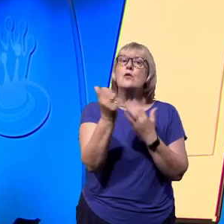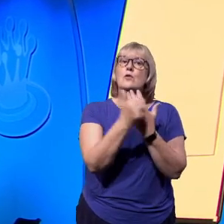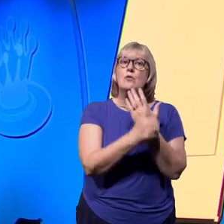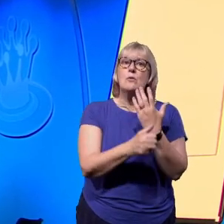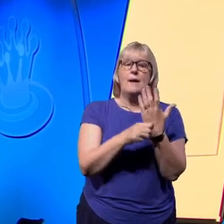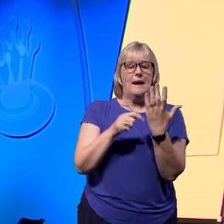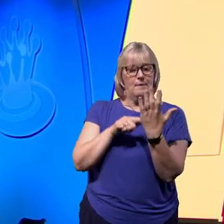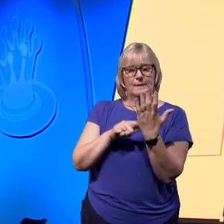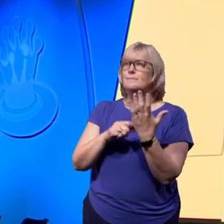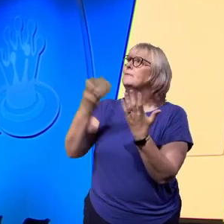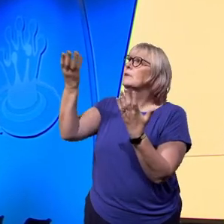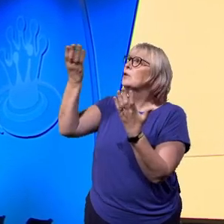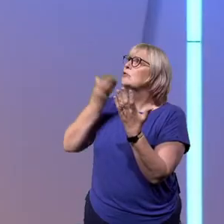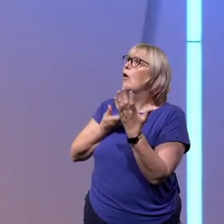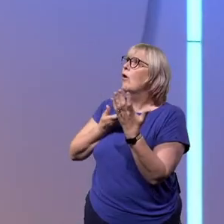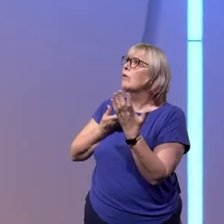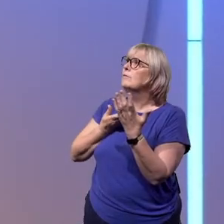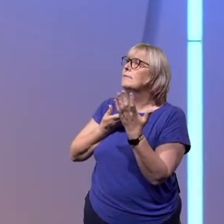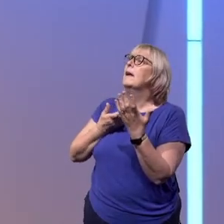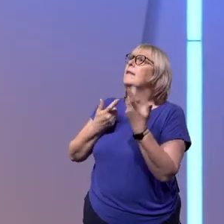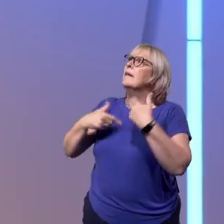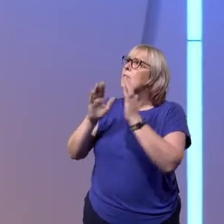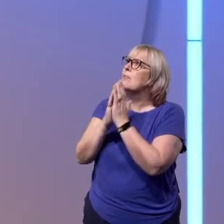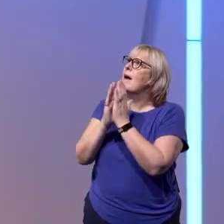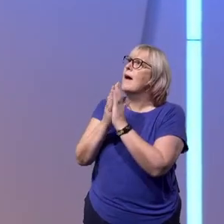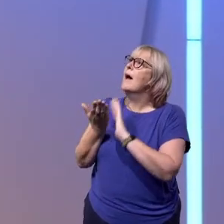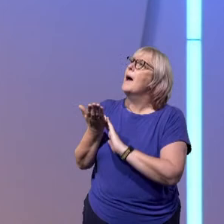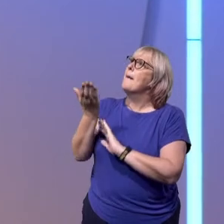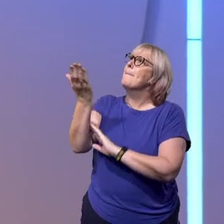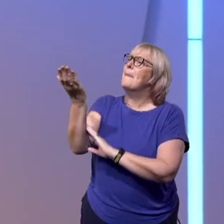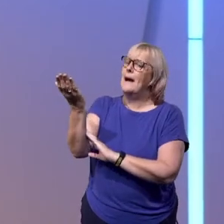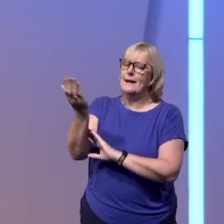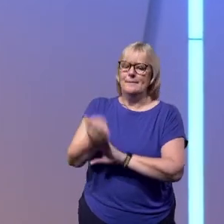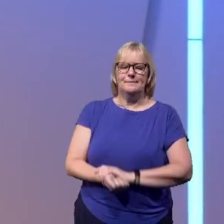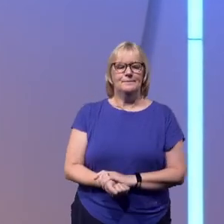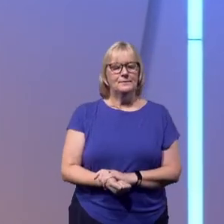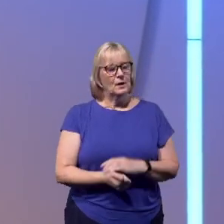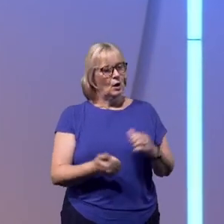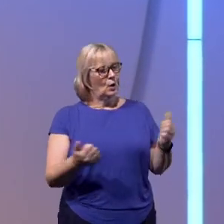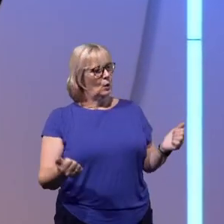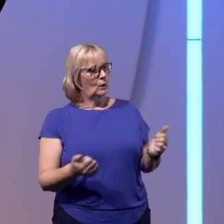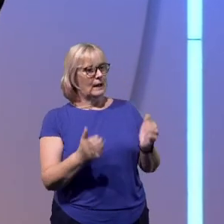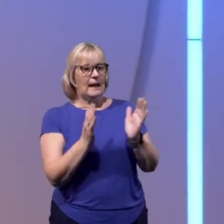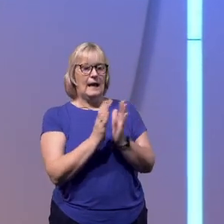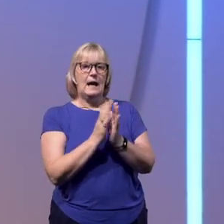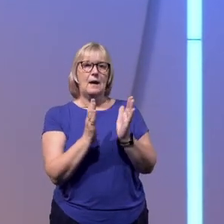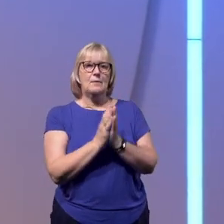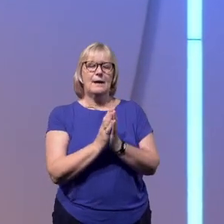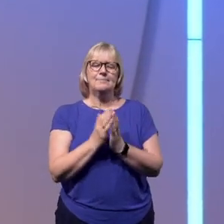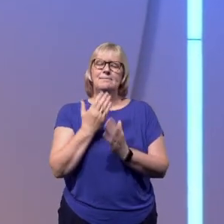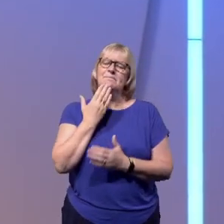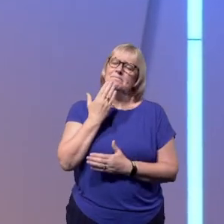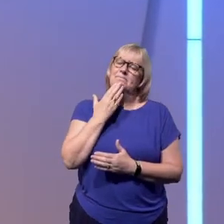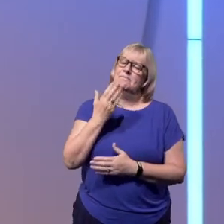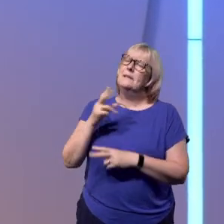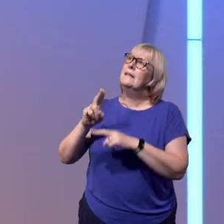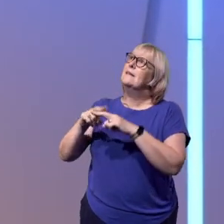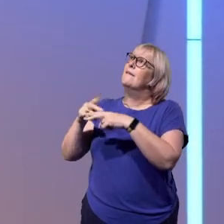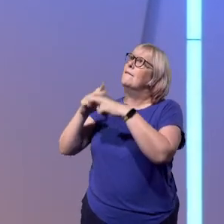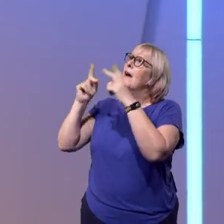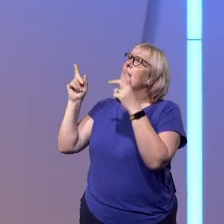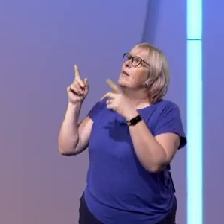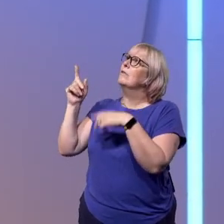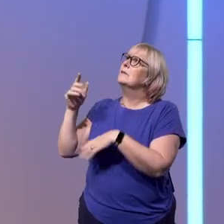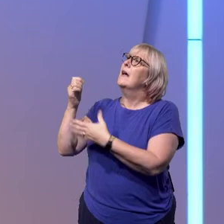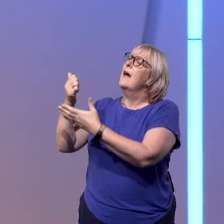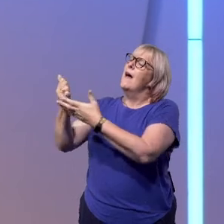and we speak back to him in prayer. And I then say, let me say a little prayer. Oh, Father God, help us both to know how this is the